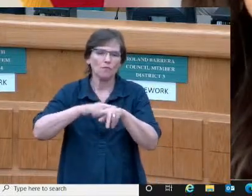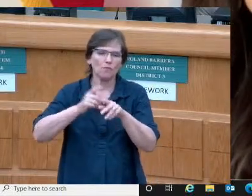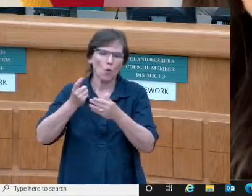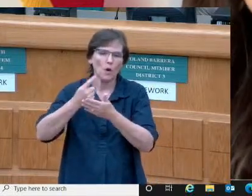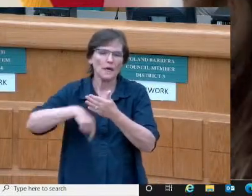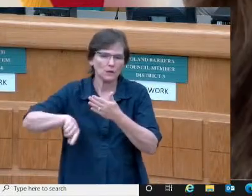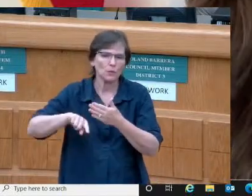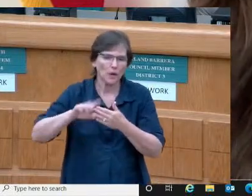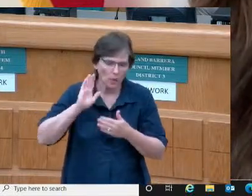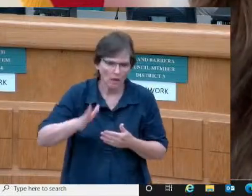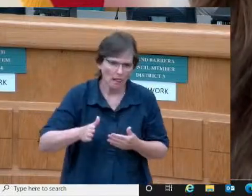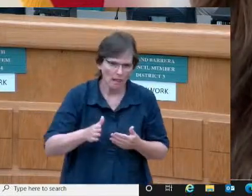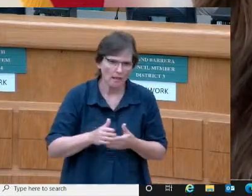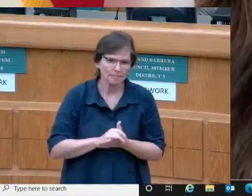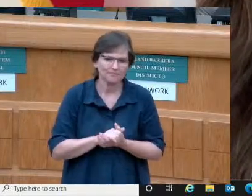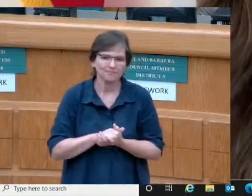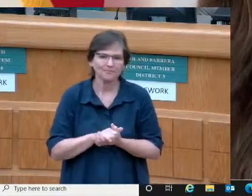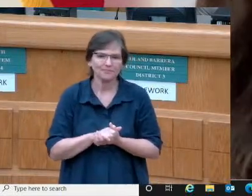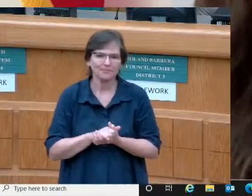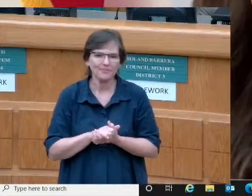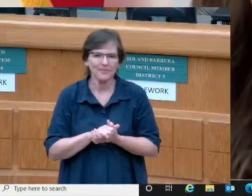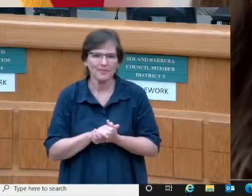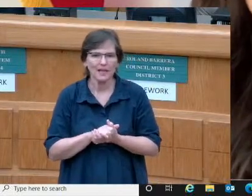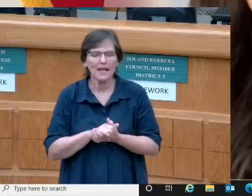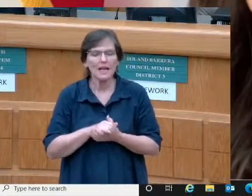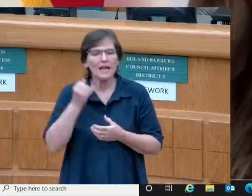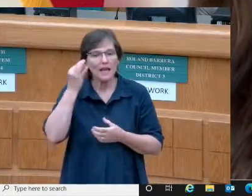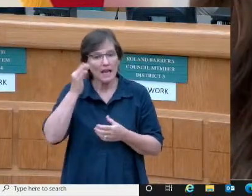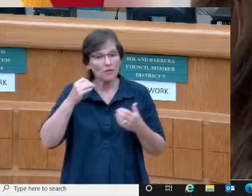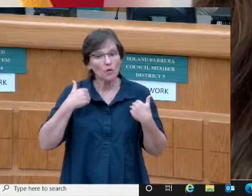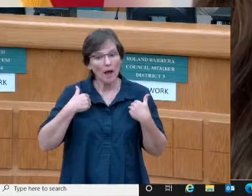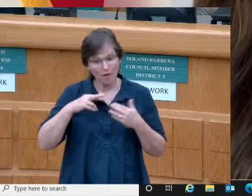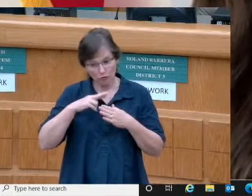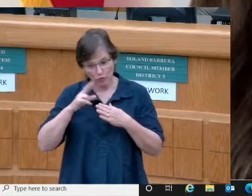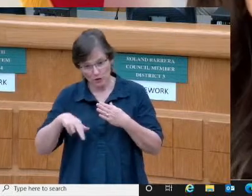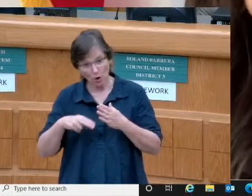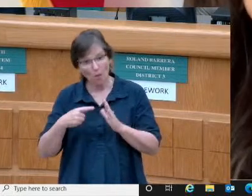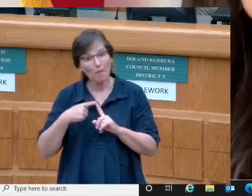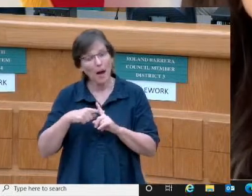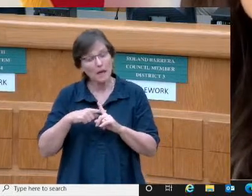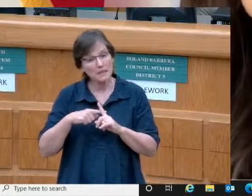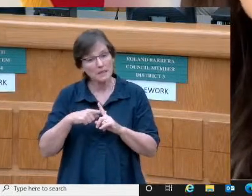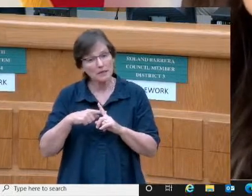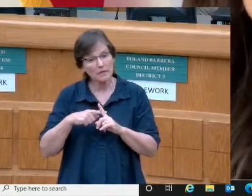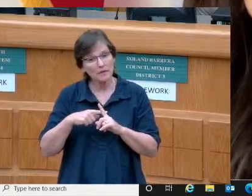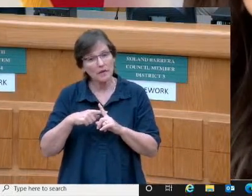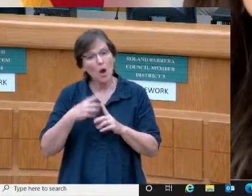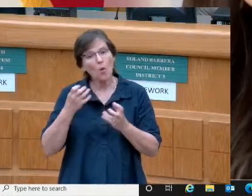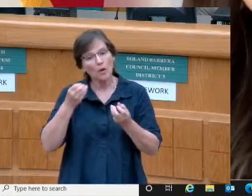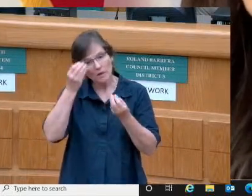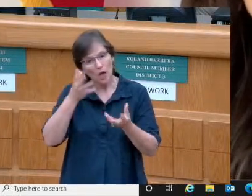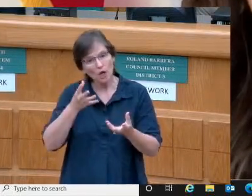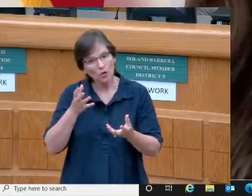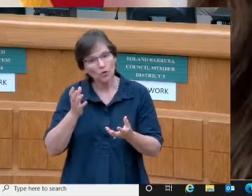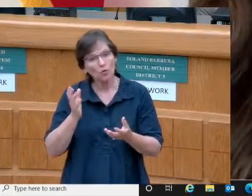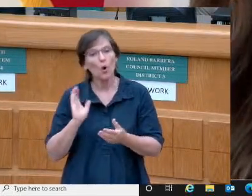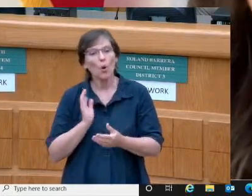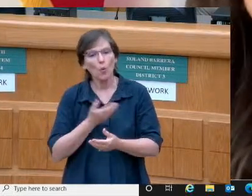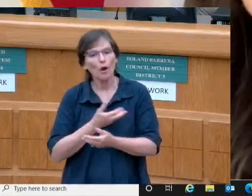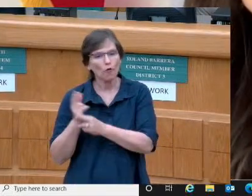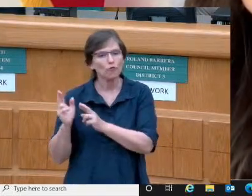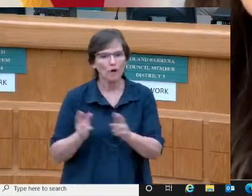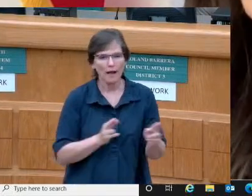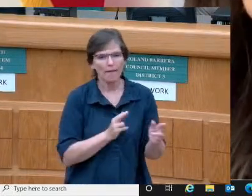symptoms, I know you'll sleep better. So if you get that positive result, I want you to know that we're prepared here to help.